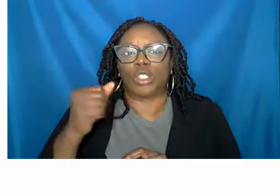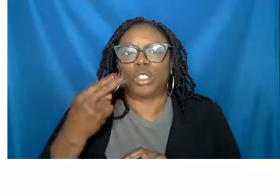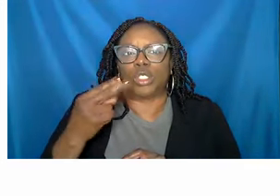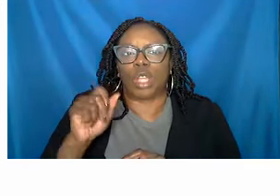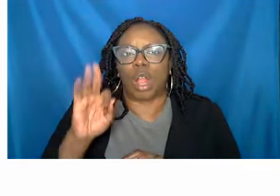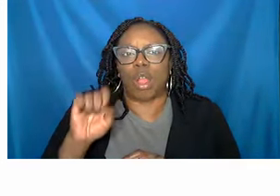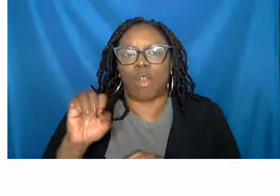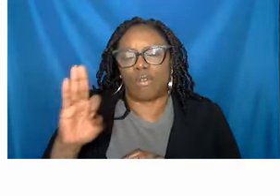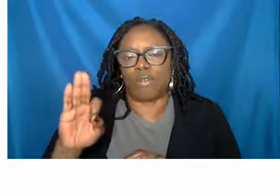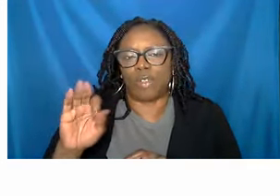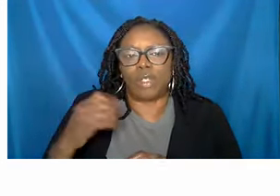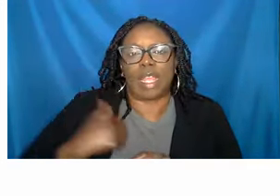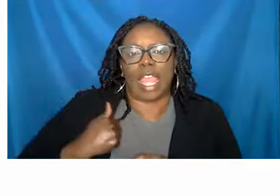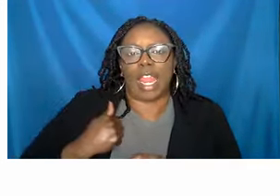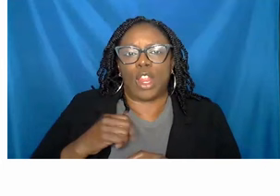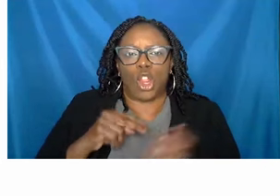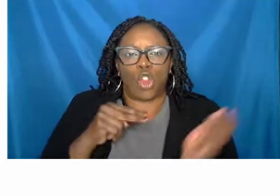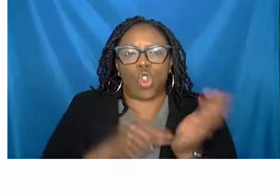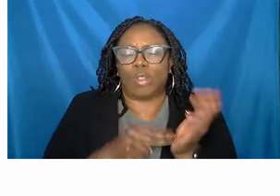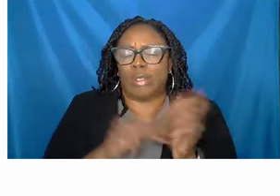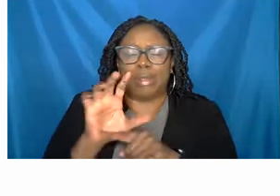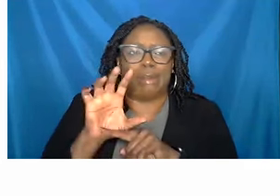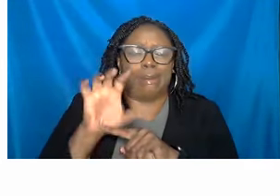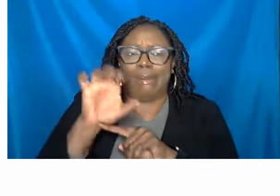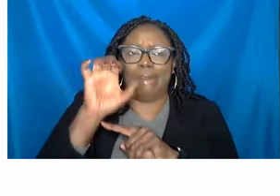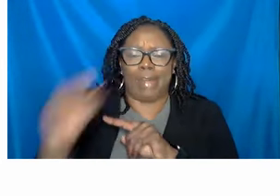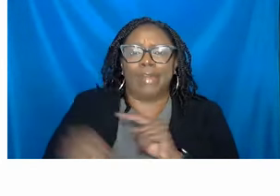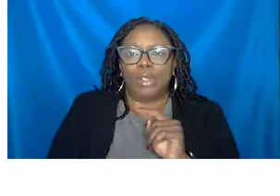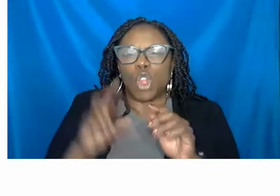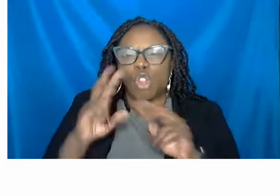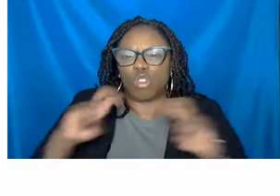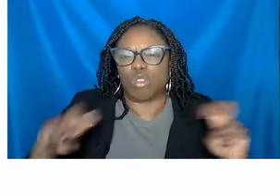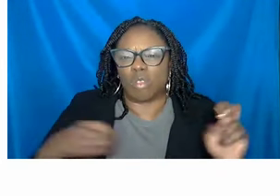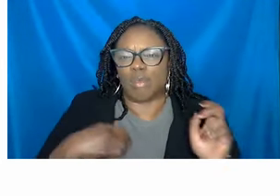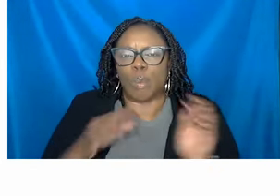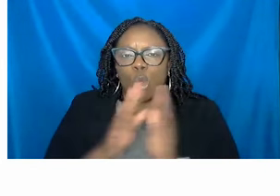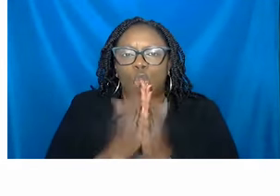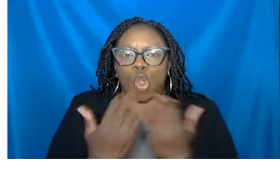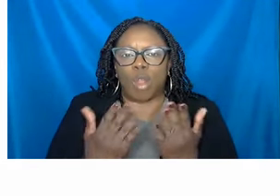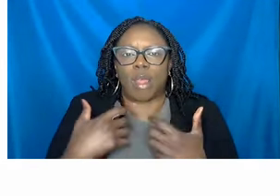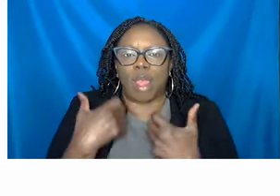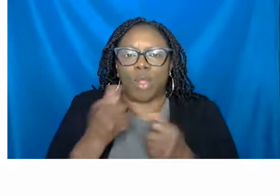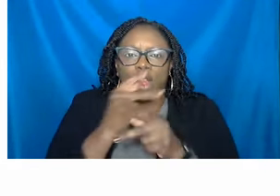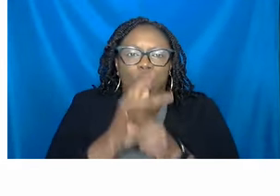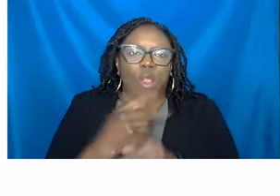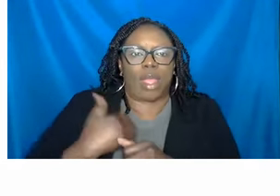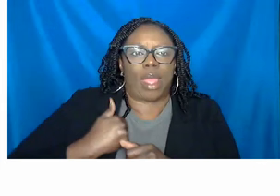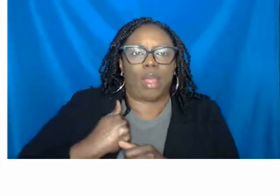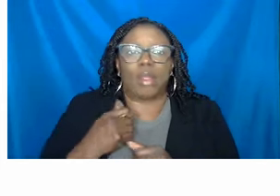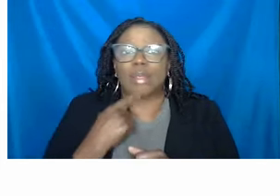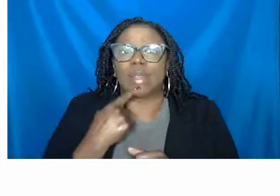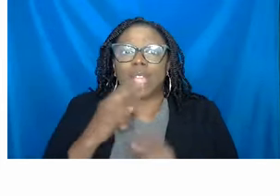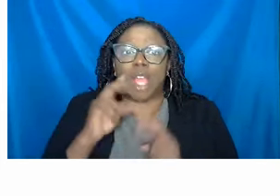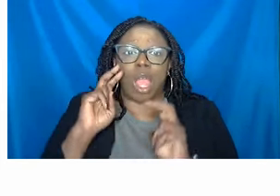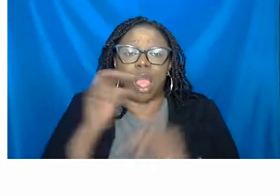Canadian nurse. She's amazing. You can look her up. She wrote a book on home health care in Canada. She said a hospital